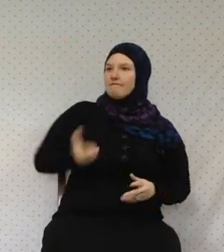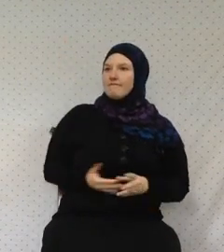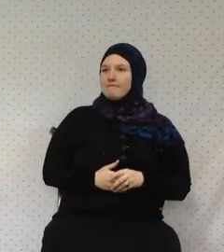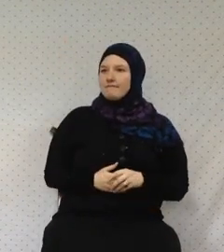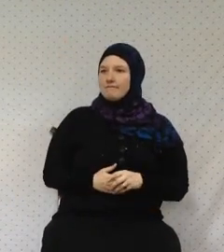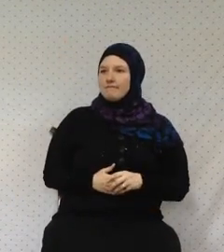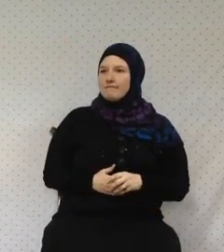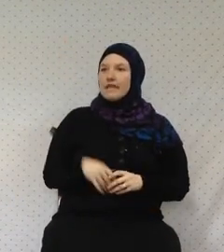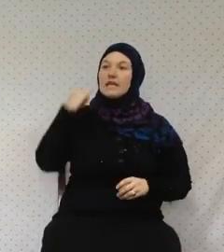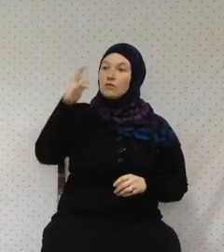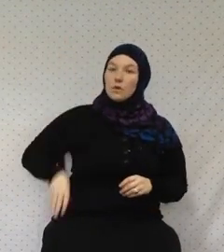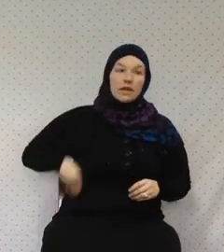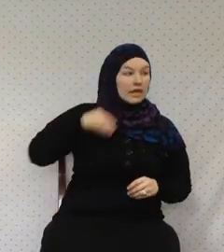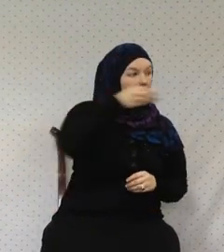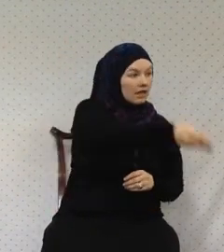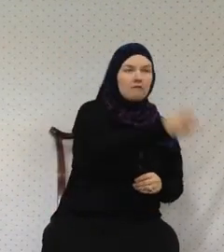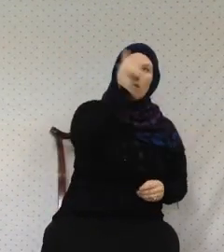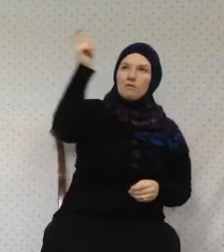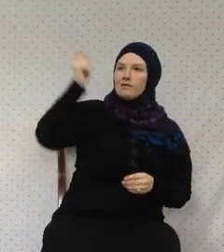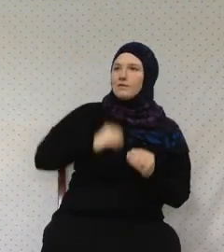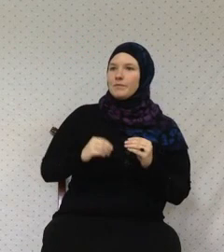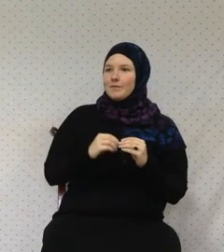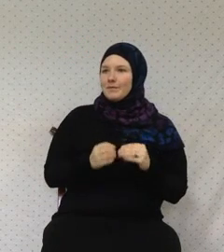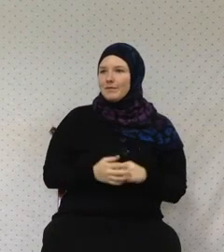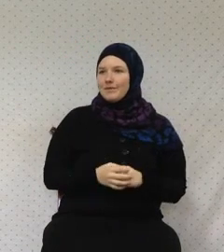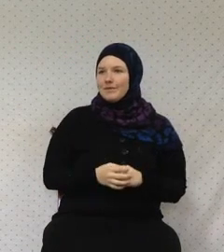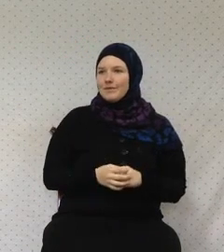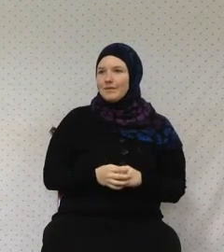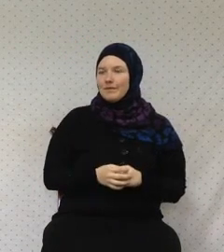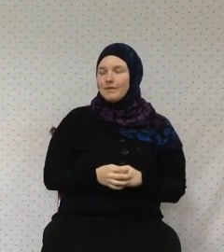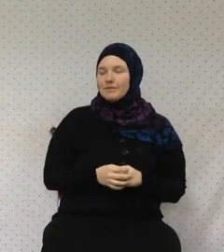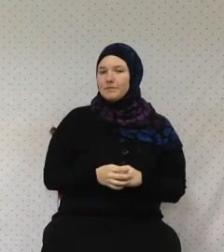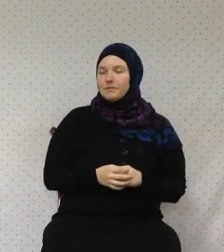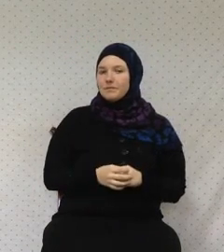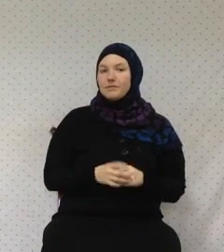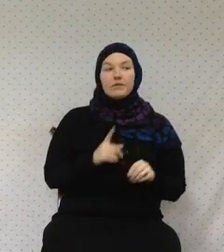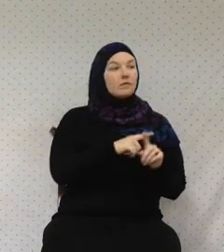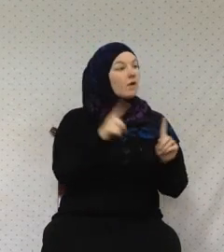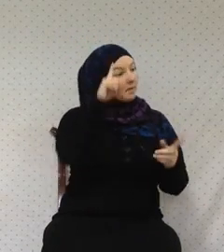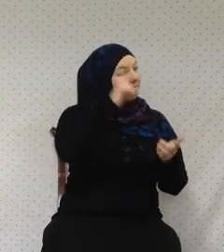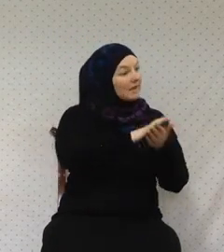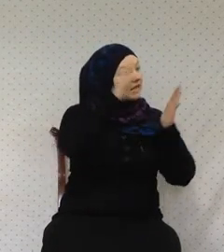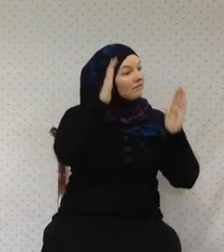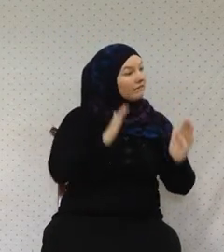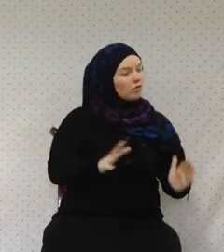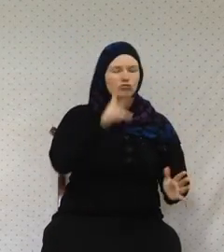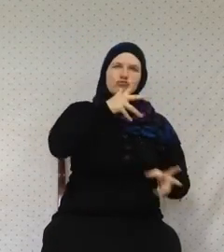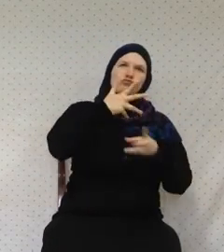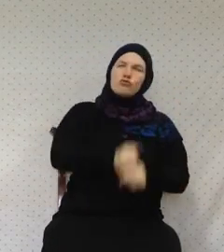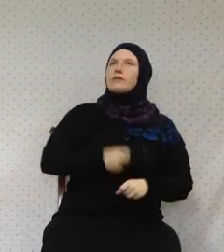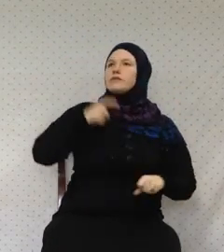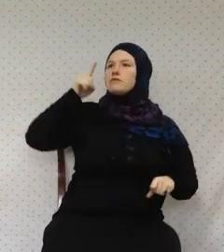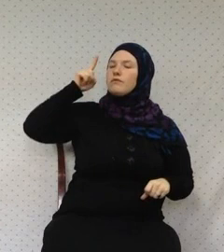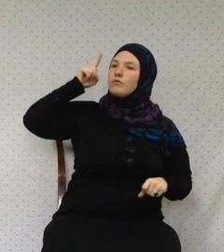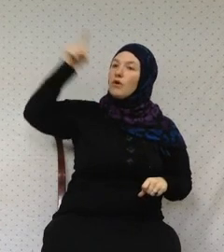you give it without a return? No wise person does this. But a believer who trusts